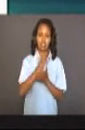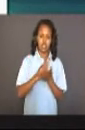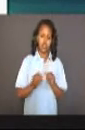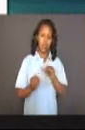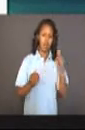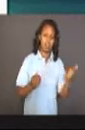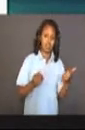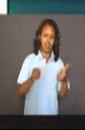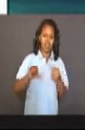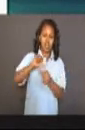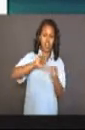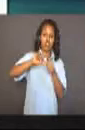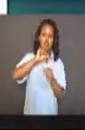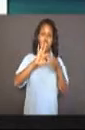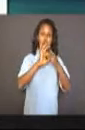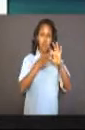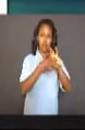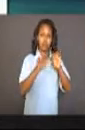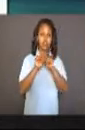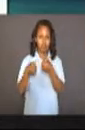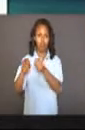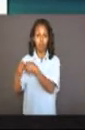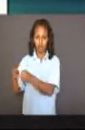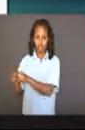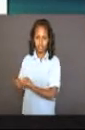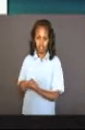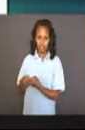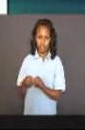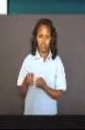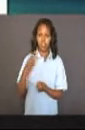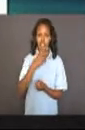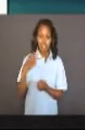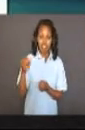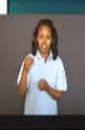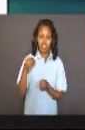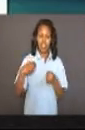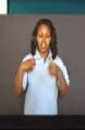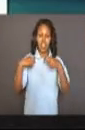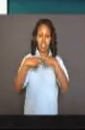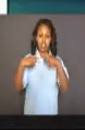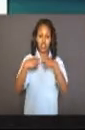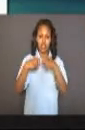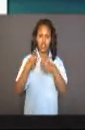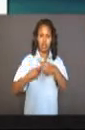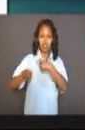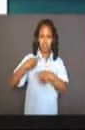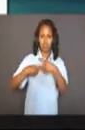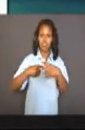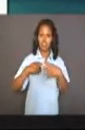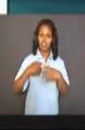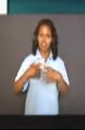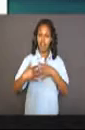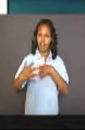their atomic bonds are broken, and electrons become